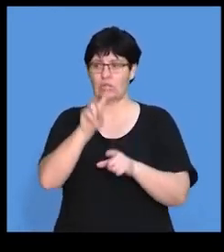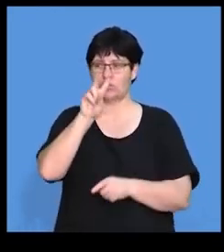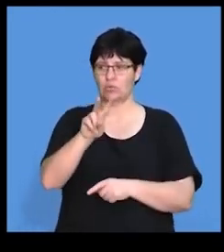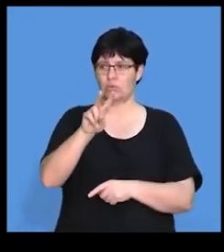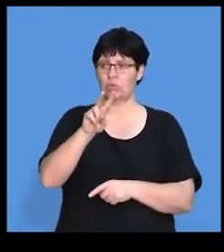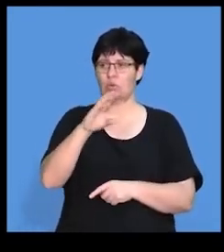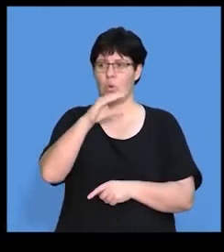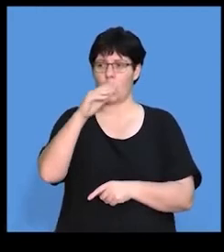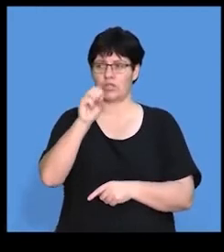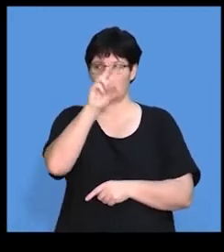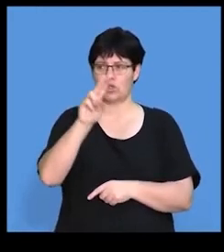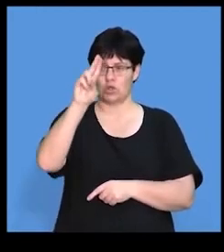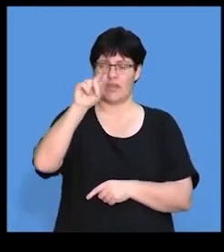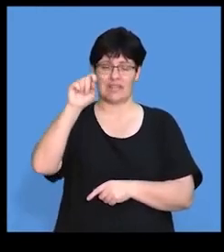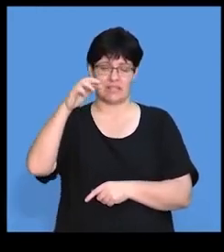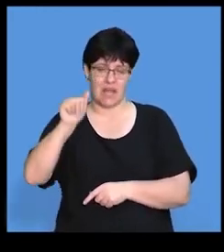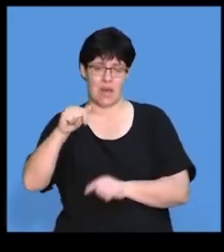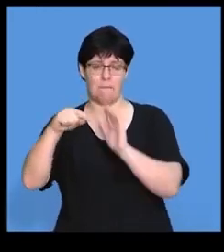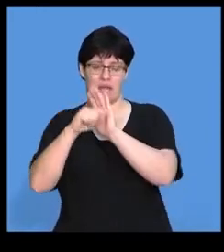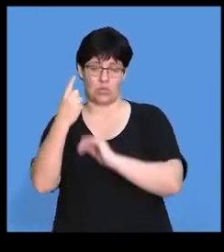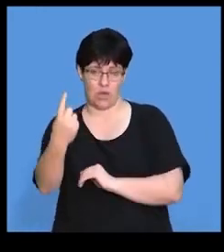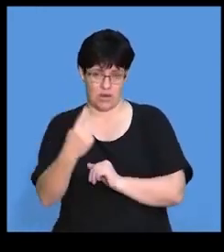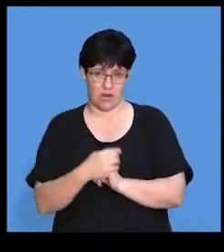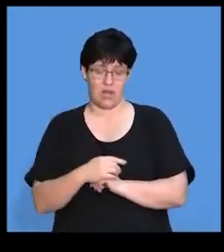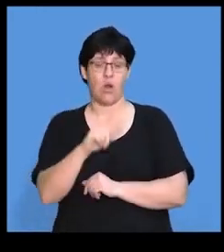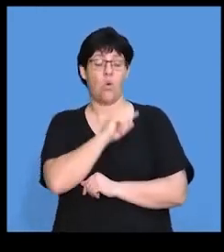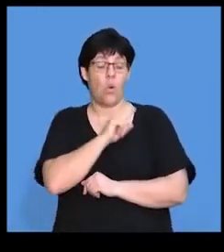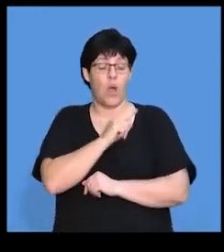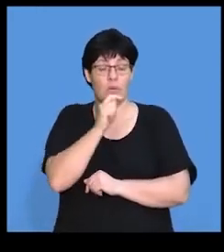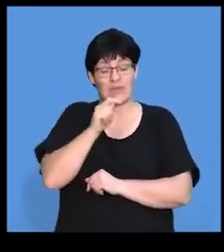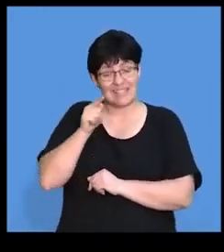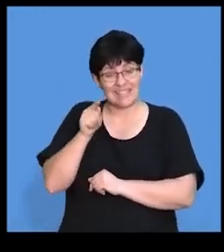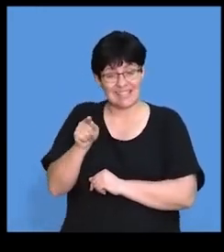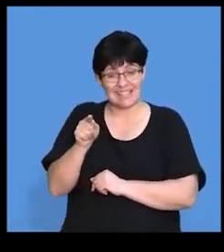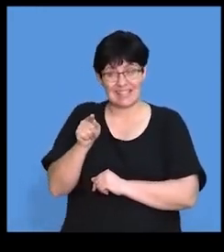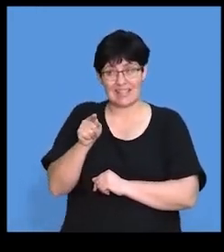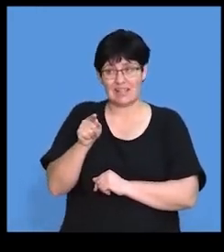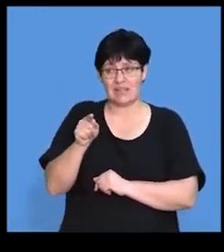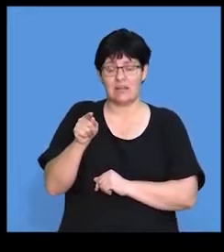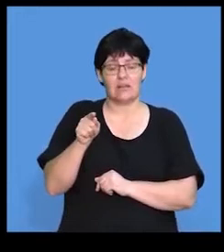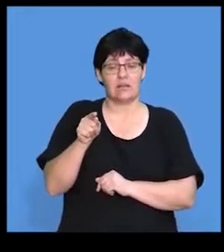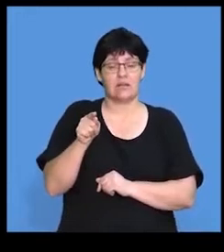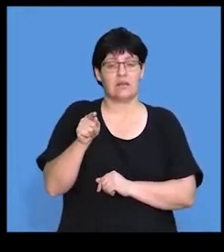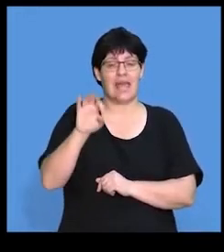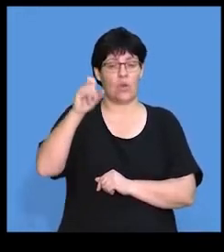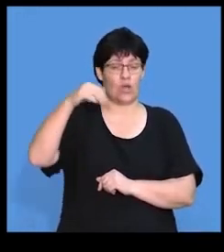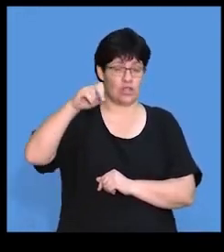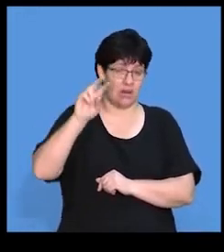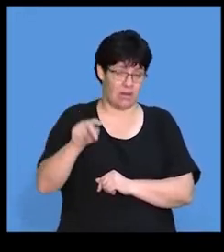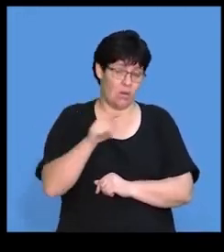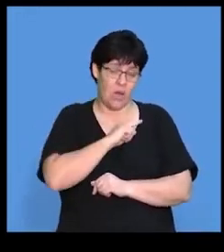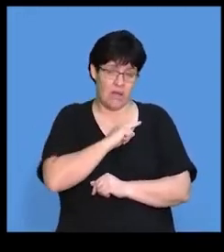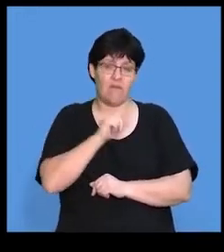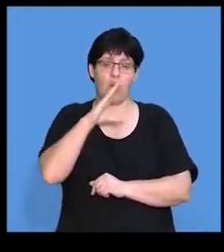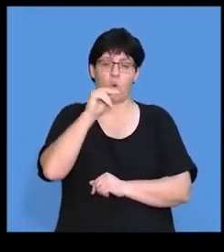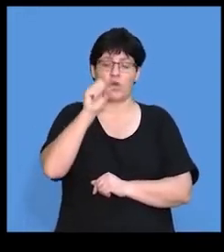2 cos squared theta minus 1. And the reason I'm using this particular equation is that